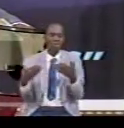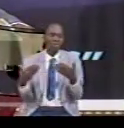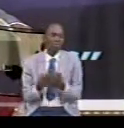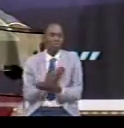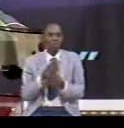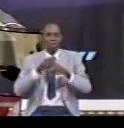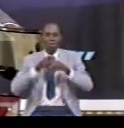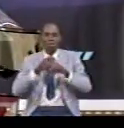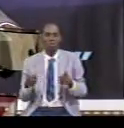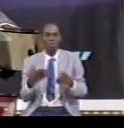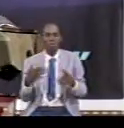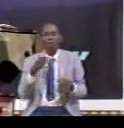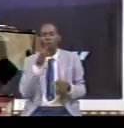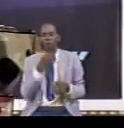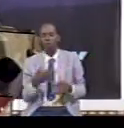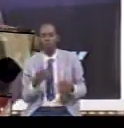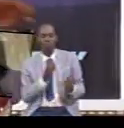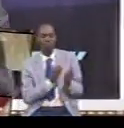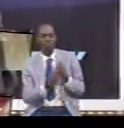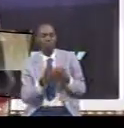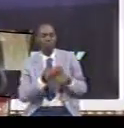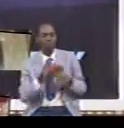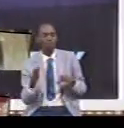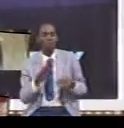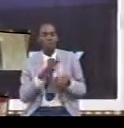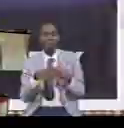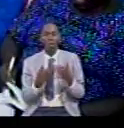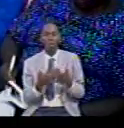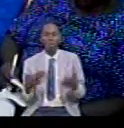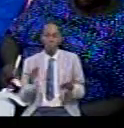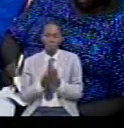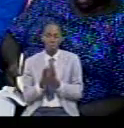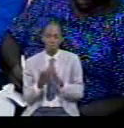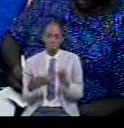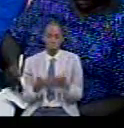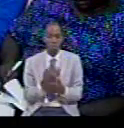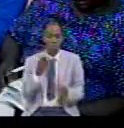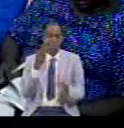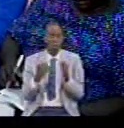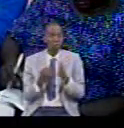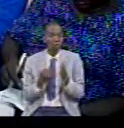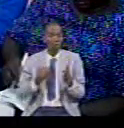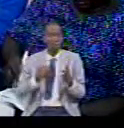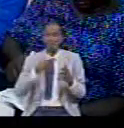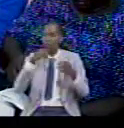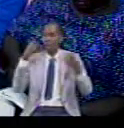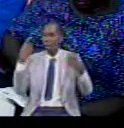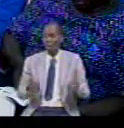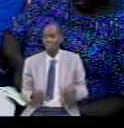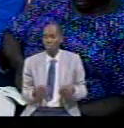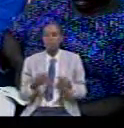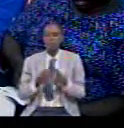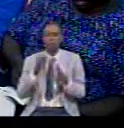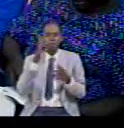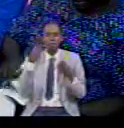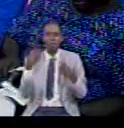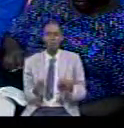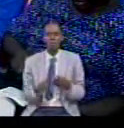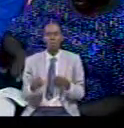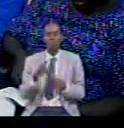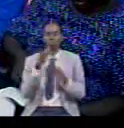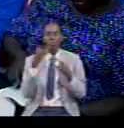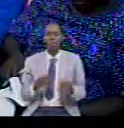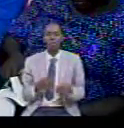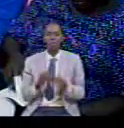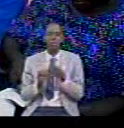have become new. If it has not happened, it's going to happen. Yeah. To you, it will happen. Yeah.